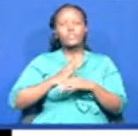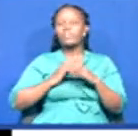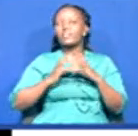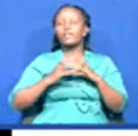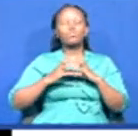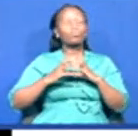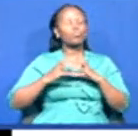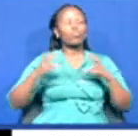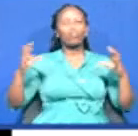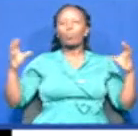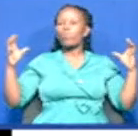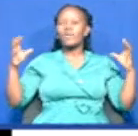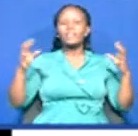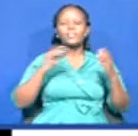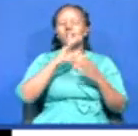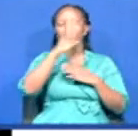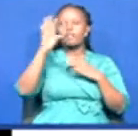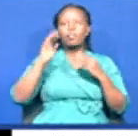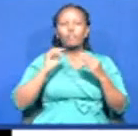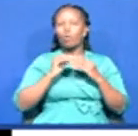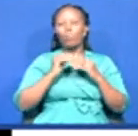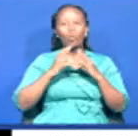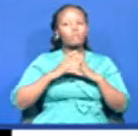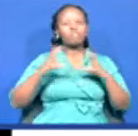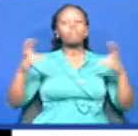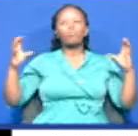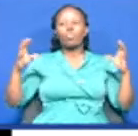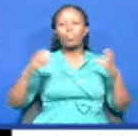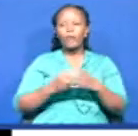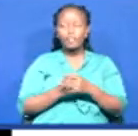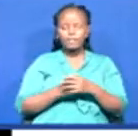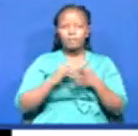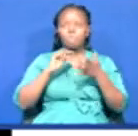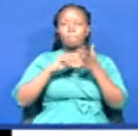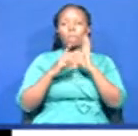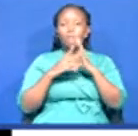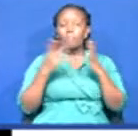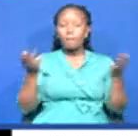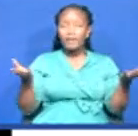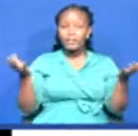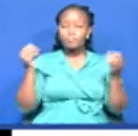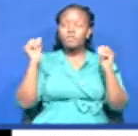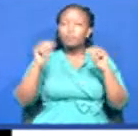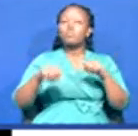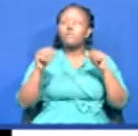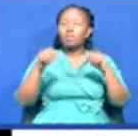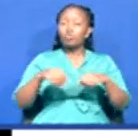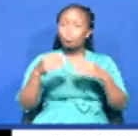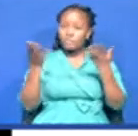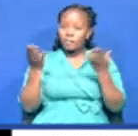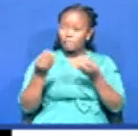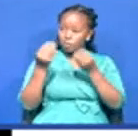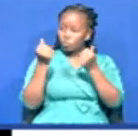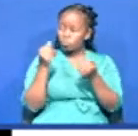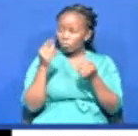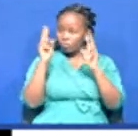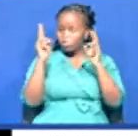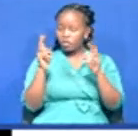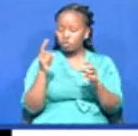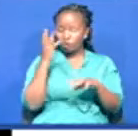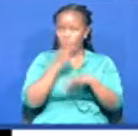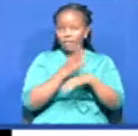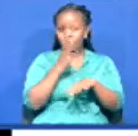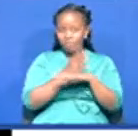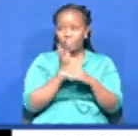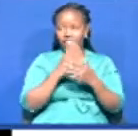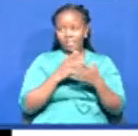whole spectrum. And therefore, to be able to address this issue, in answering